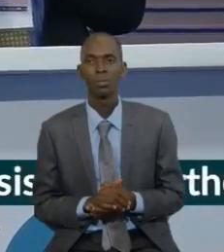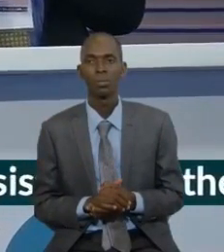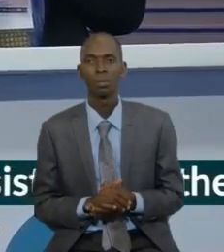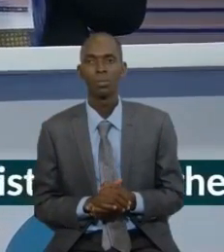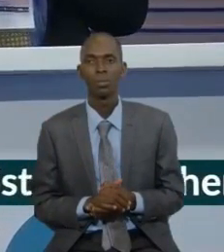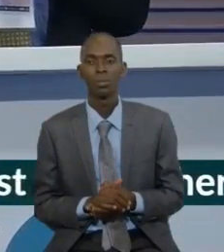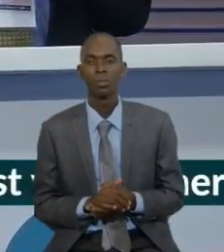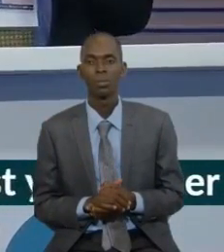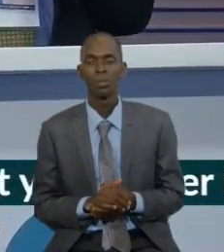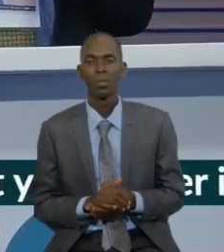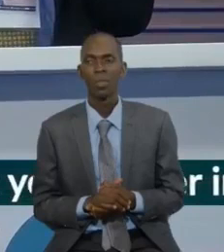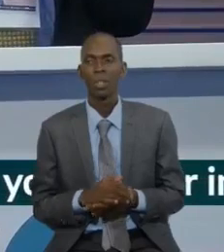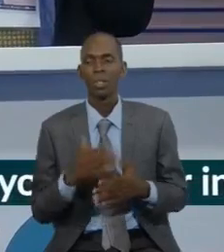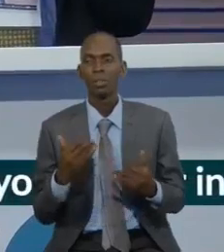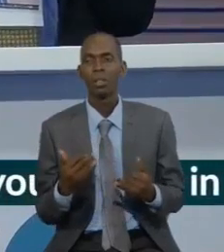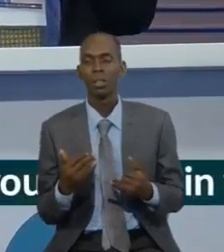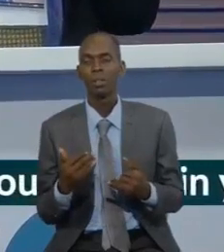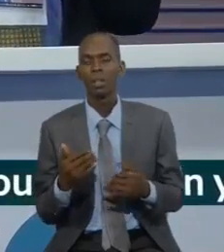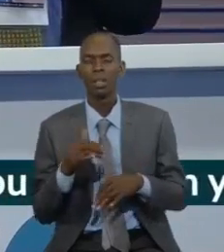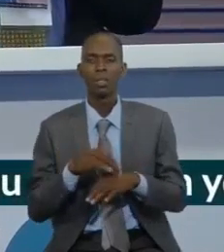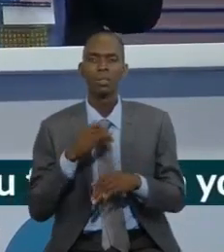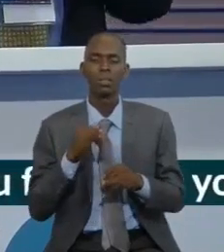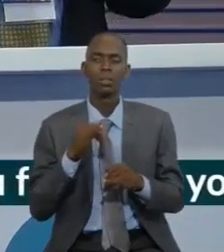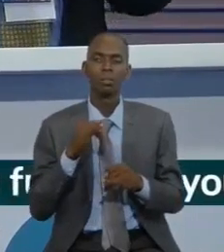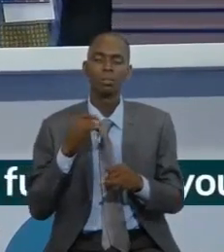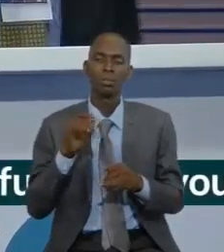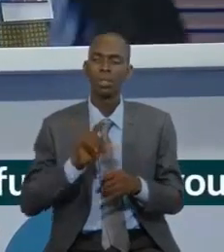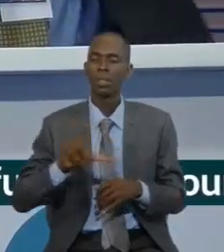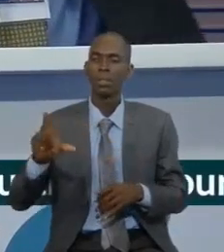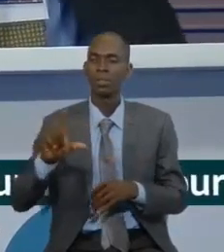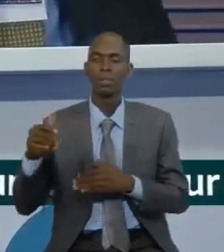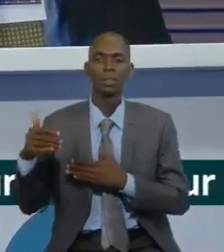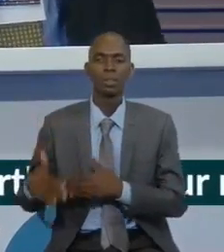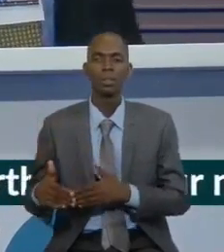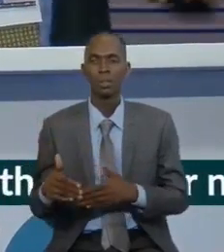On my left, extreme end there.